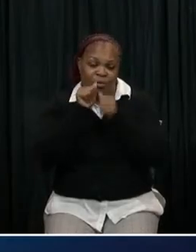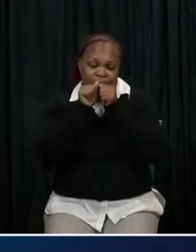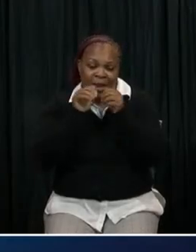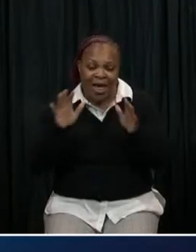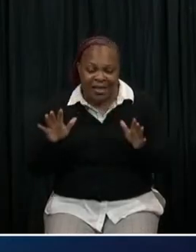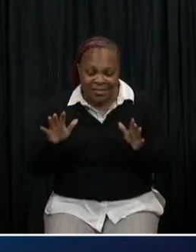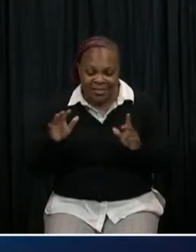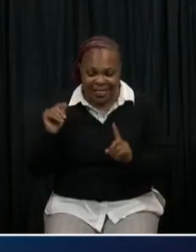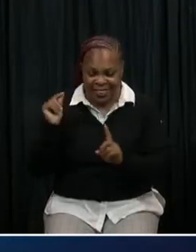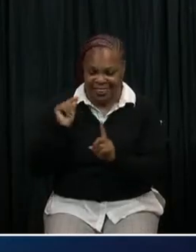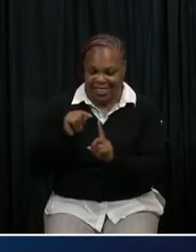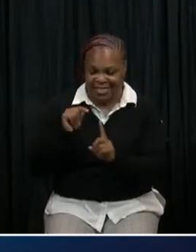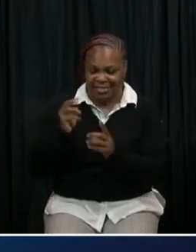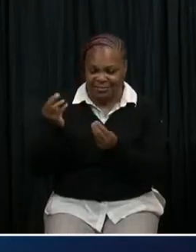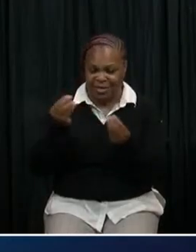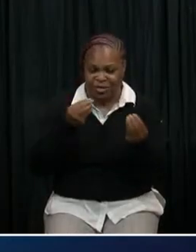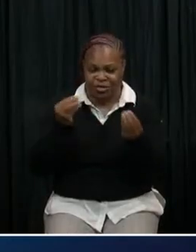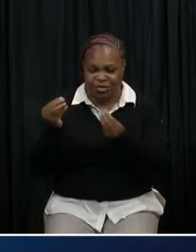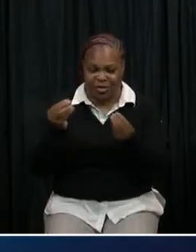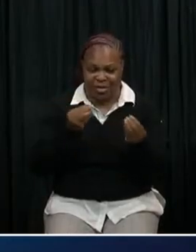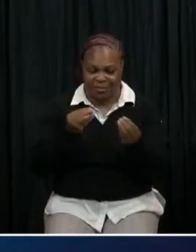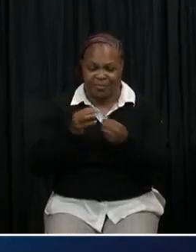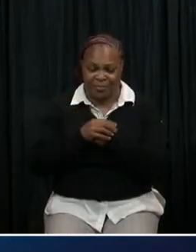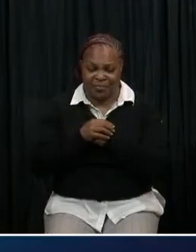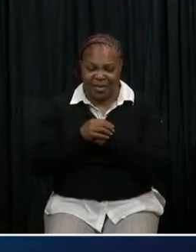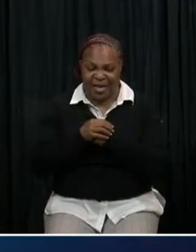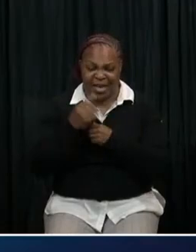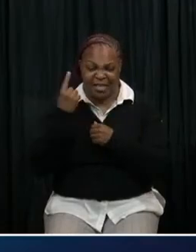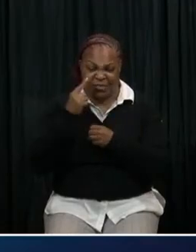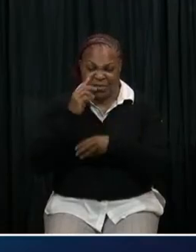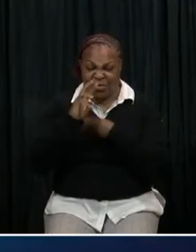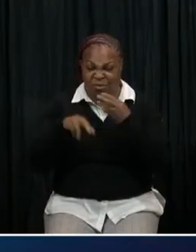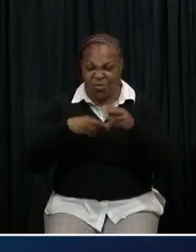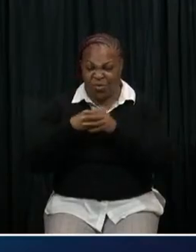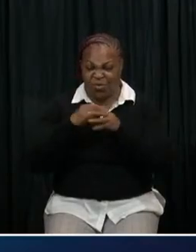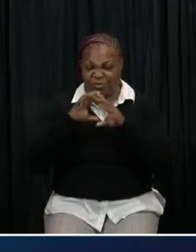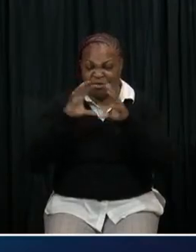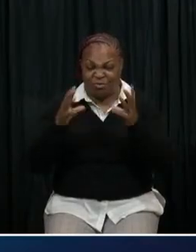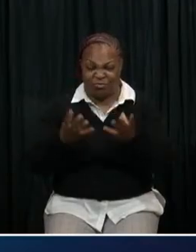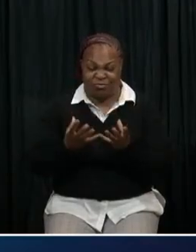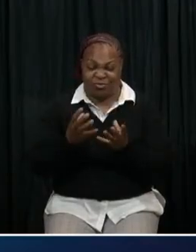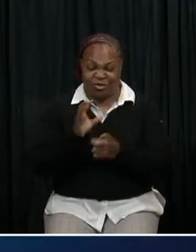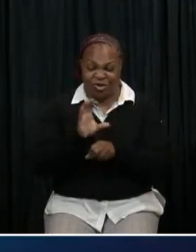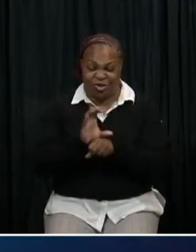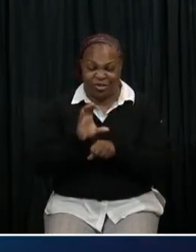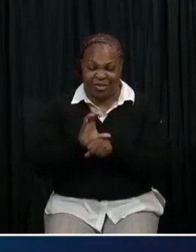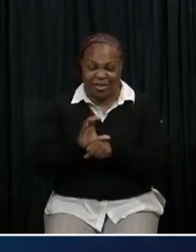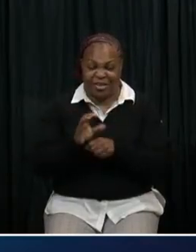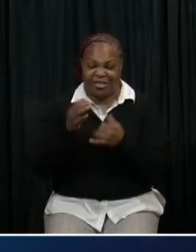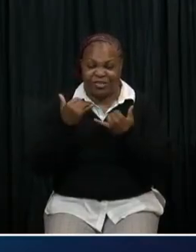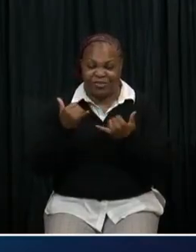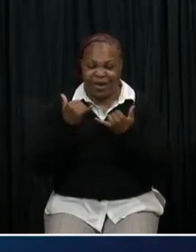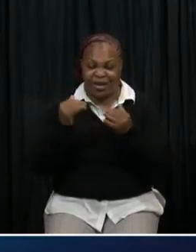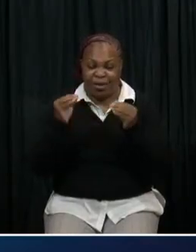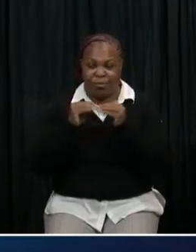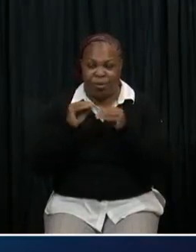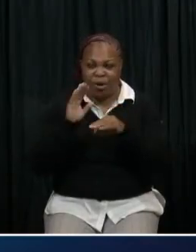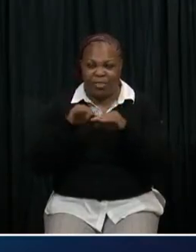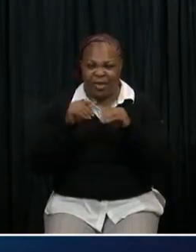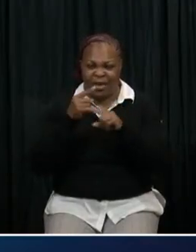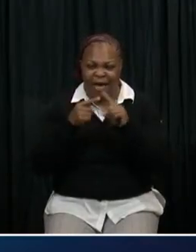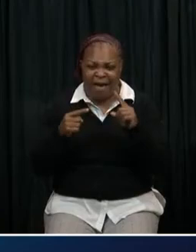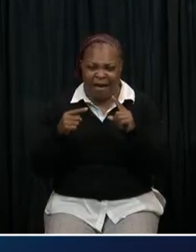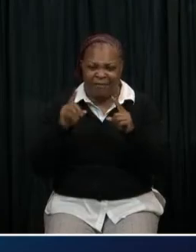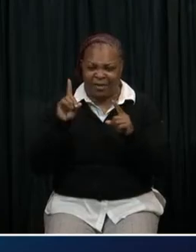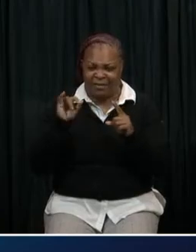compassion and its inclusiveness for the world church. Thank you. Right now, more than half of the